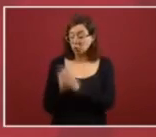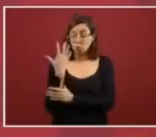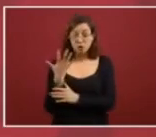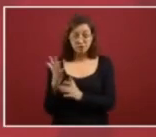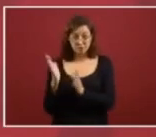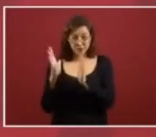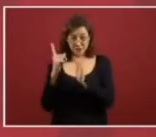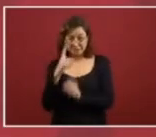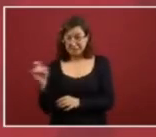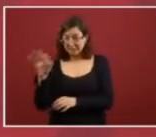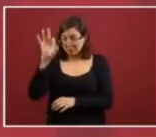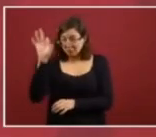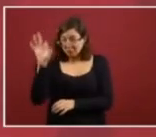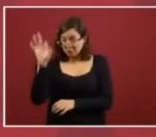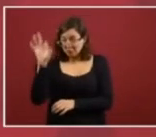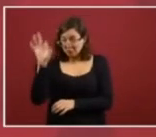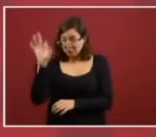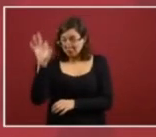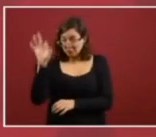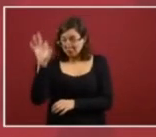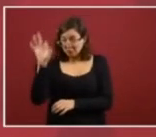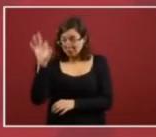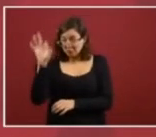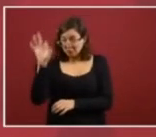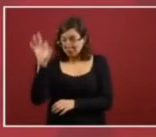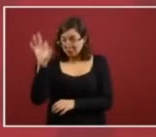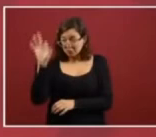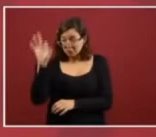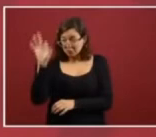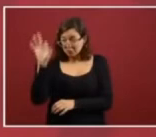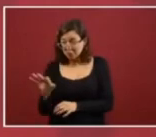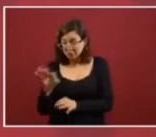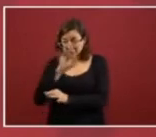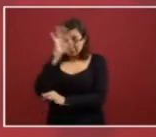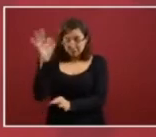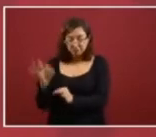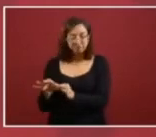Y lo viejo no acaba de morir. And the old has not finished dying.